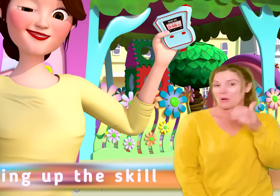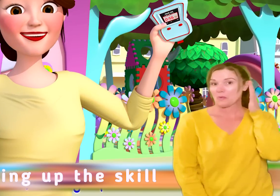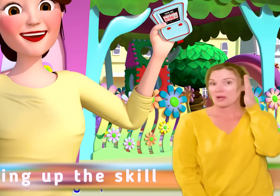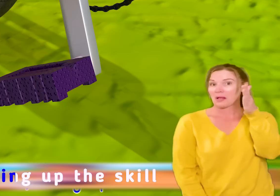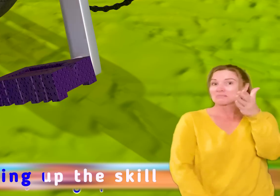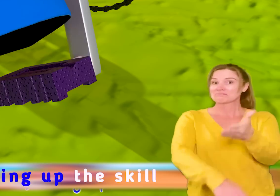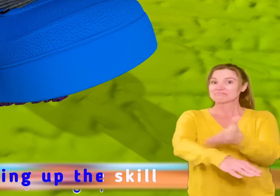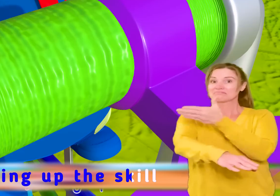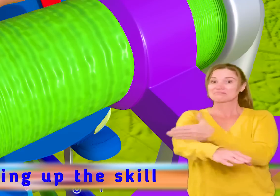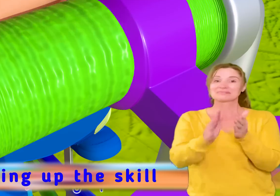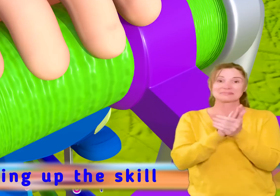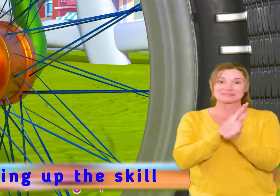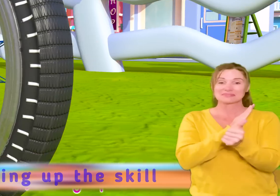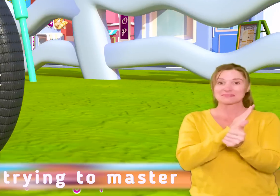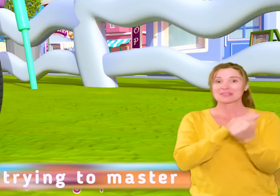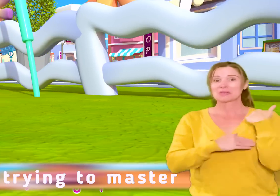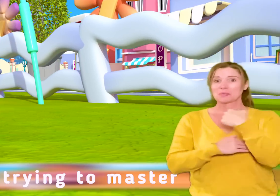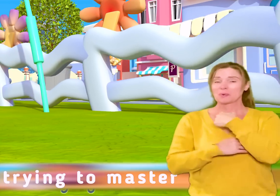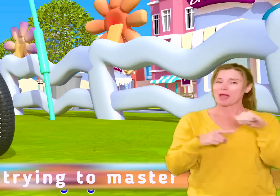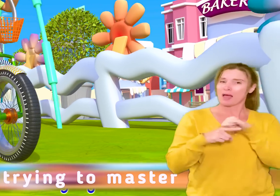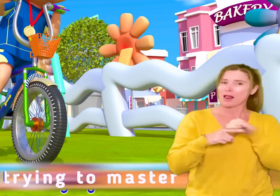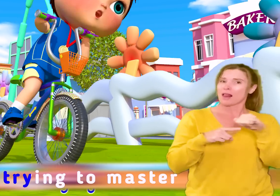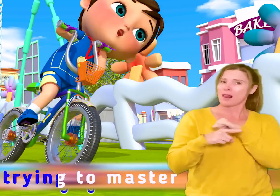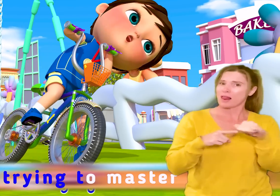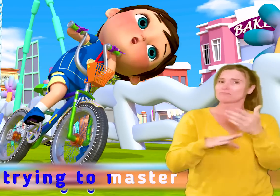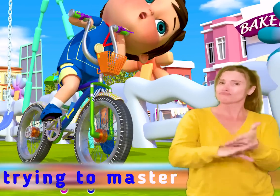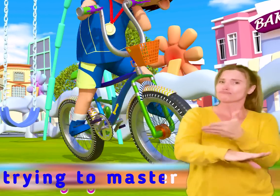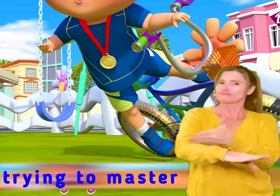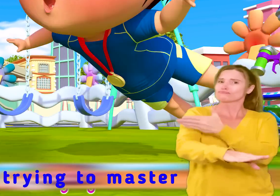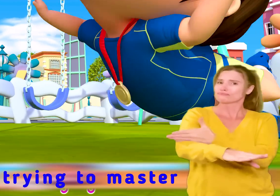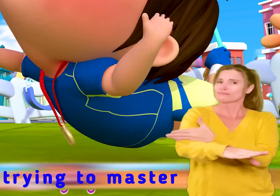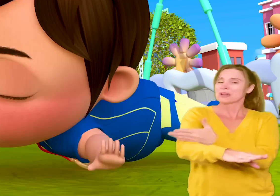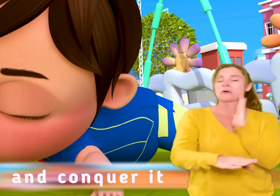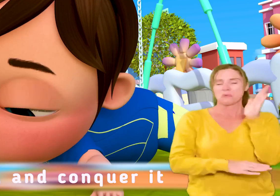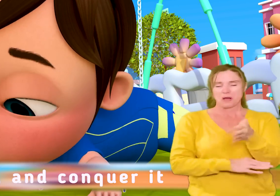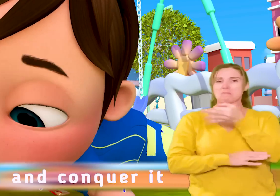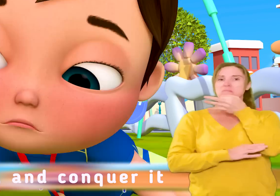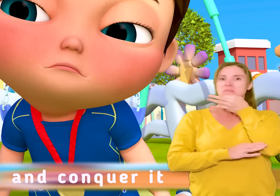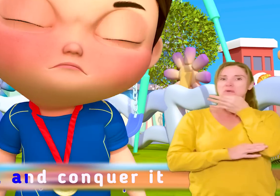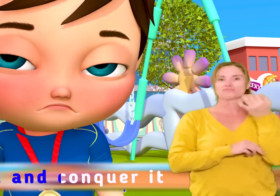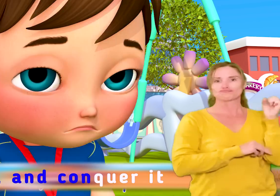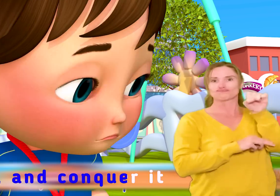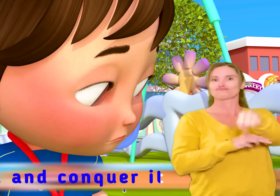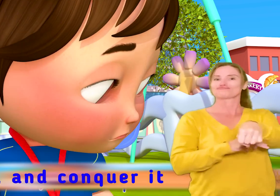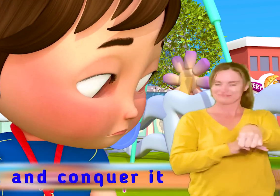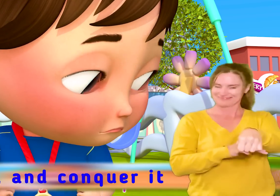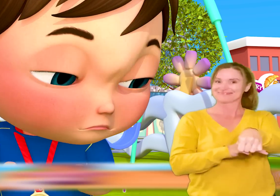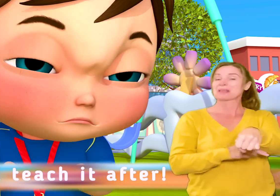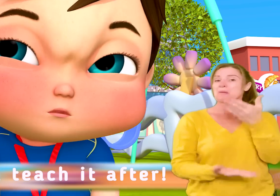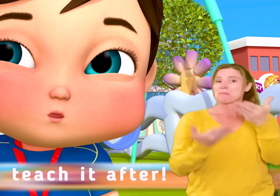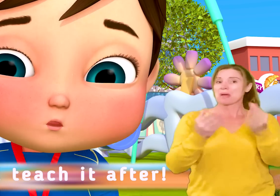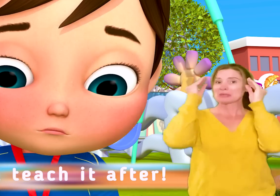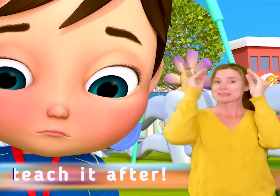tomorrow we'll bring up the skill we've been trying to master we'll Master it and Conquer